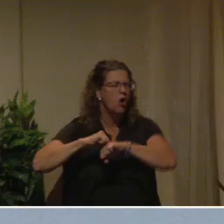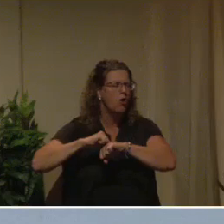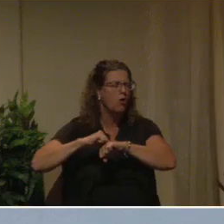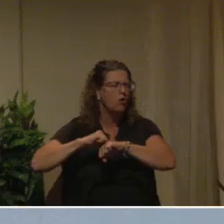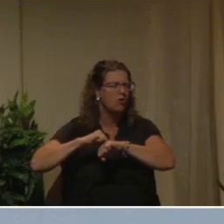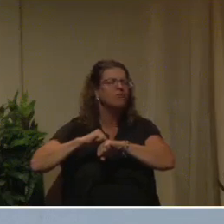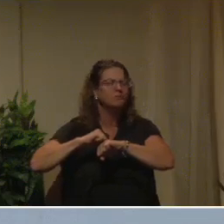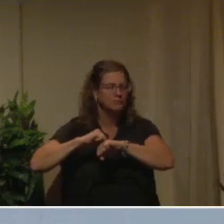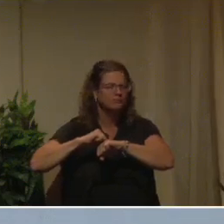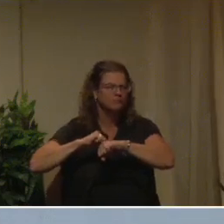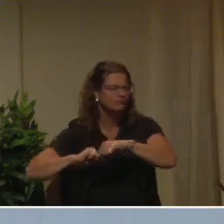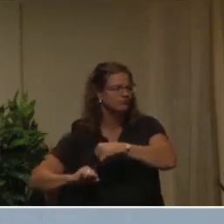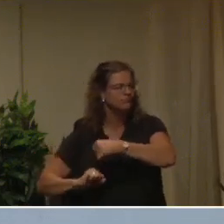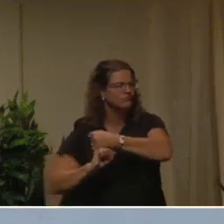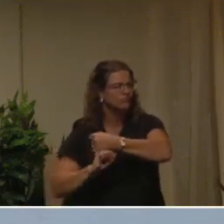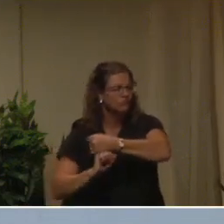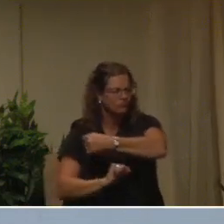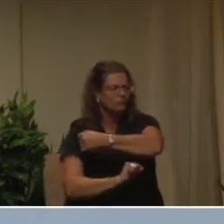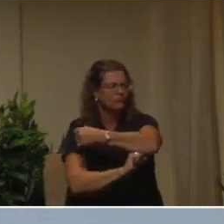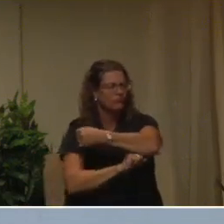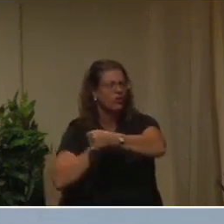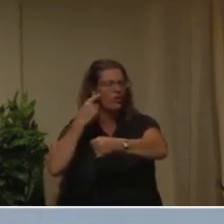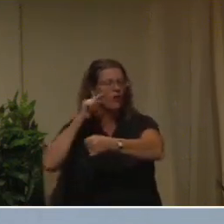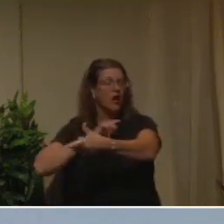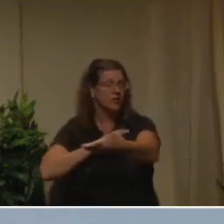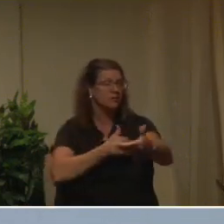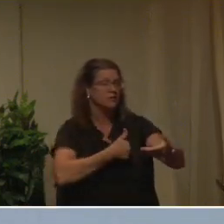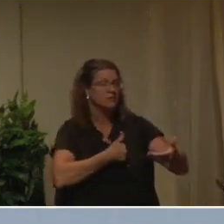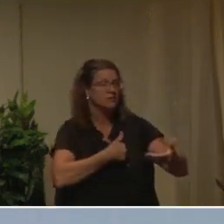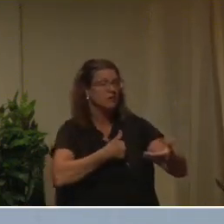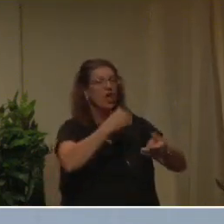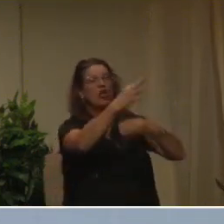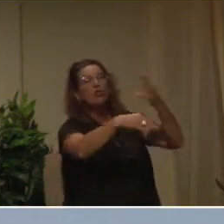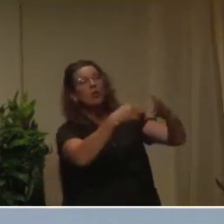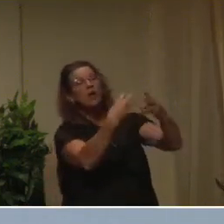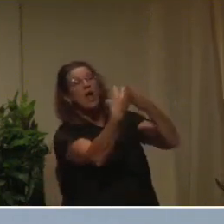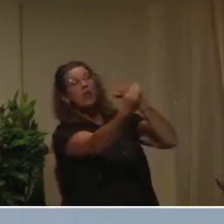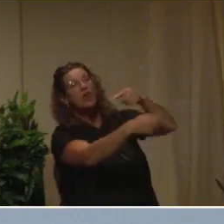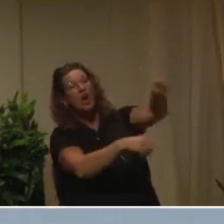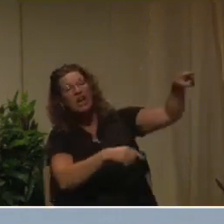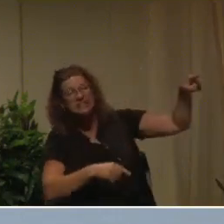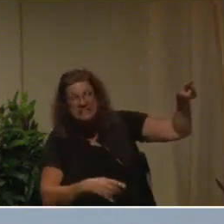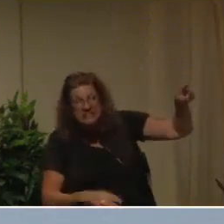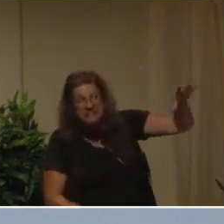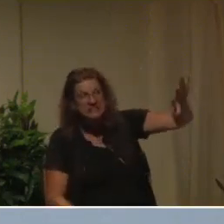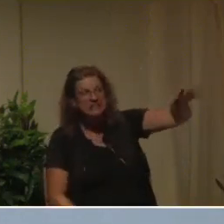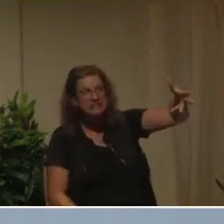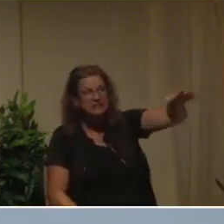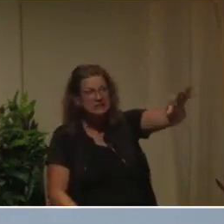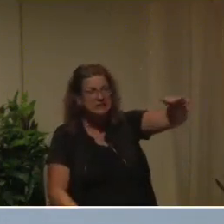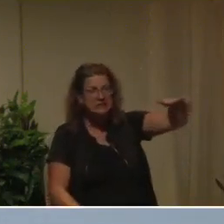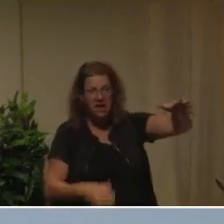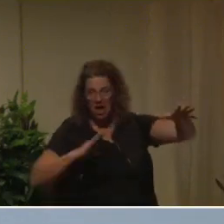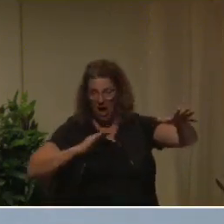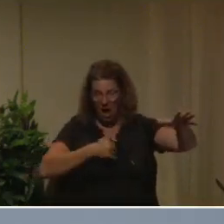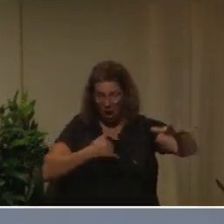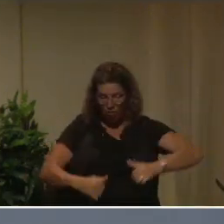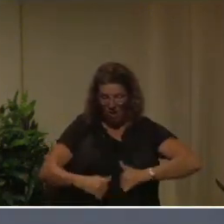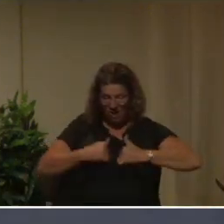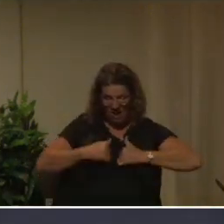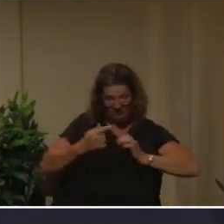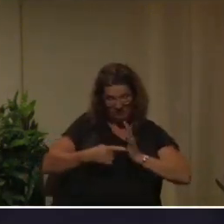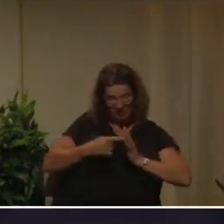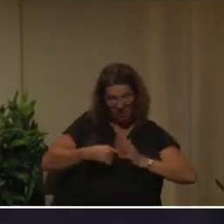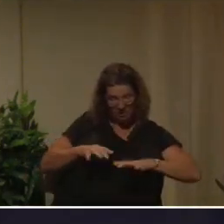And that in a world that is very uncertain and where our lives are very uncertain, we can come